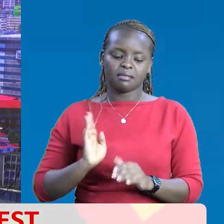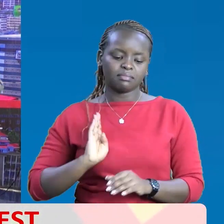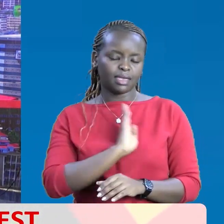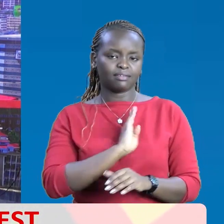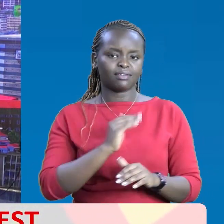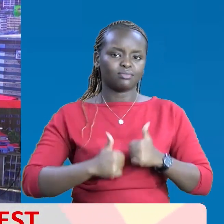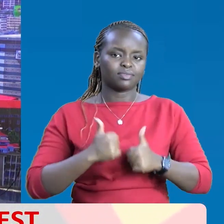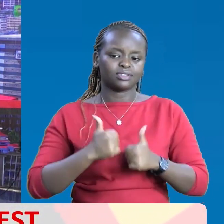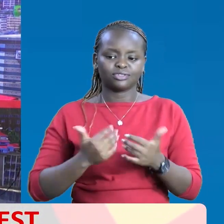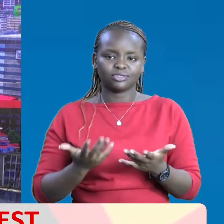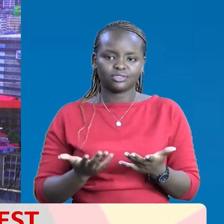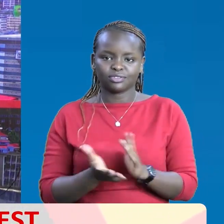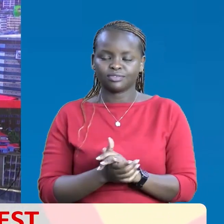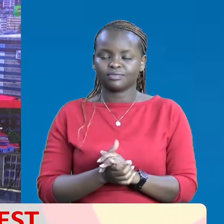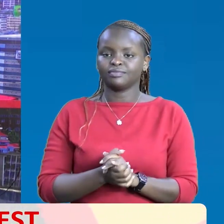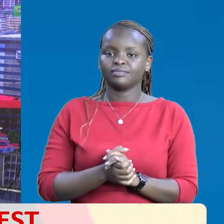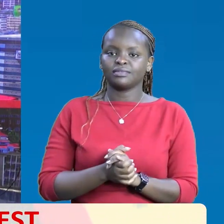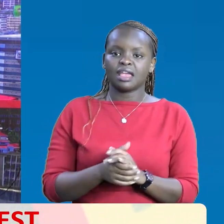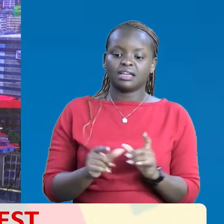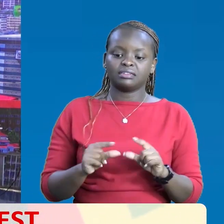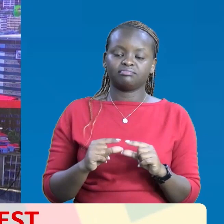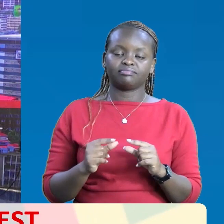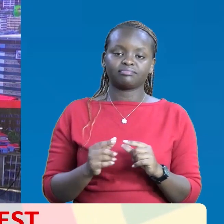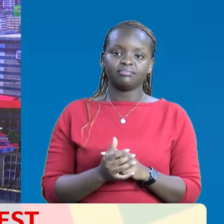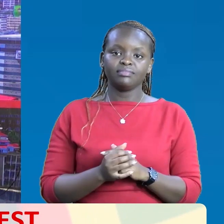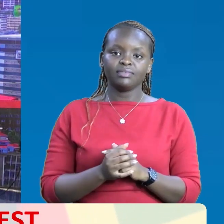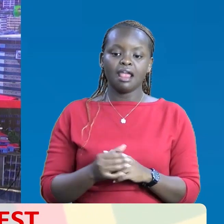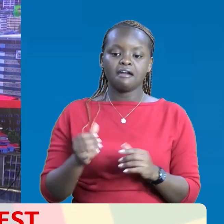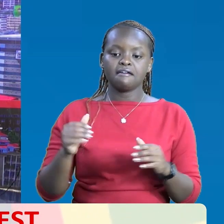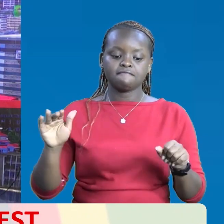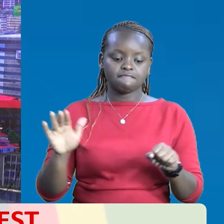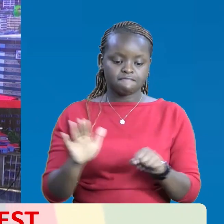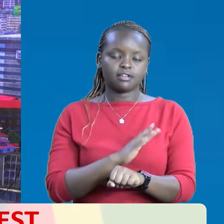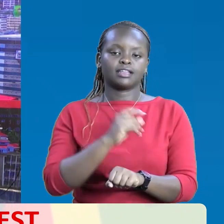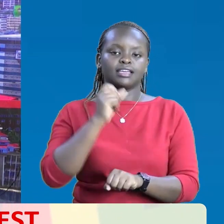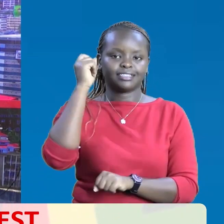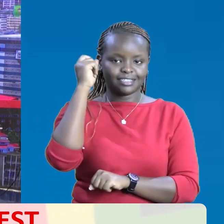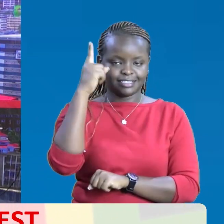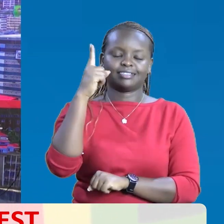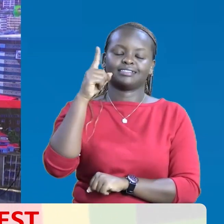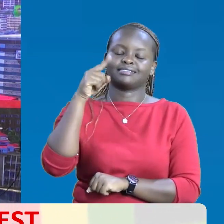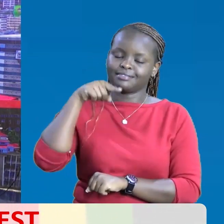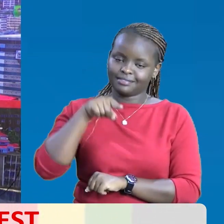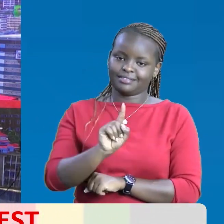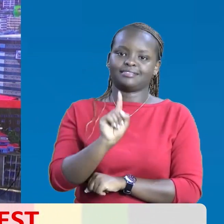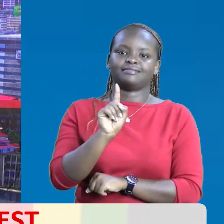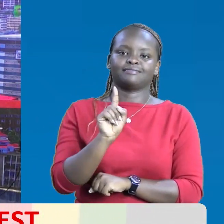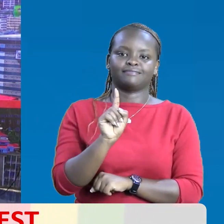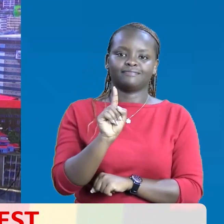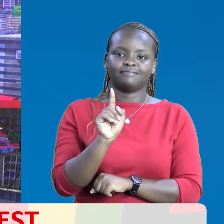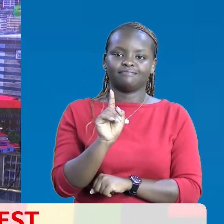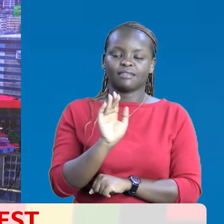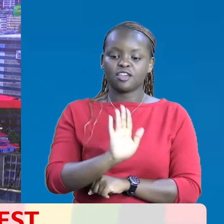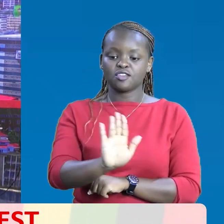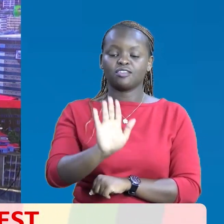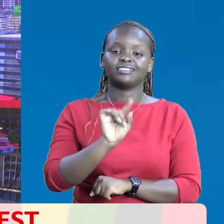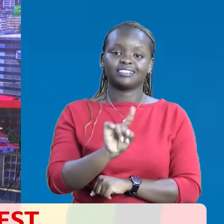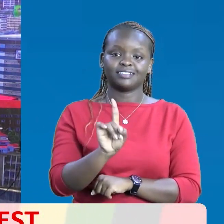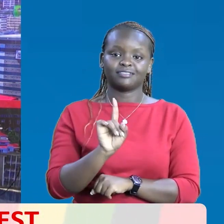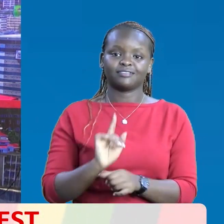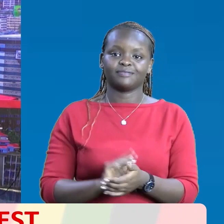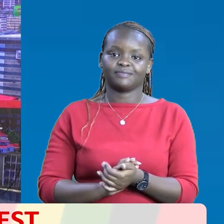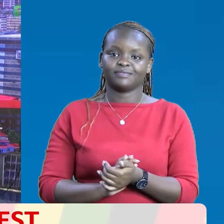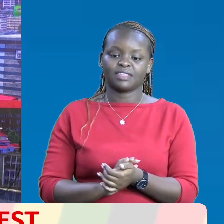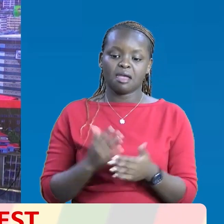about self awareness. So generally it's all about fully understanding self ama gani inside. Acha nikwambie kitu